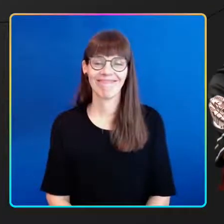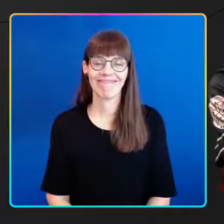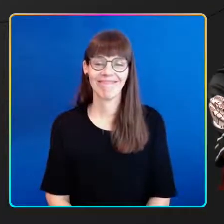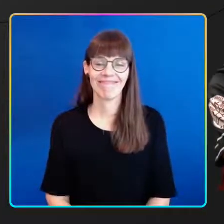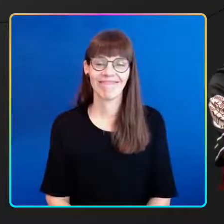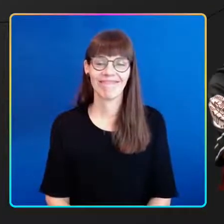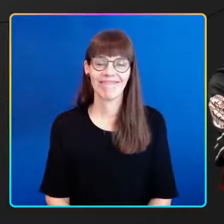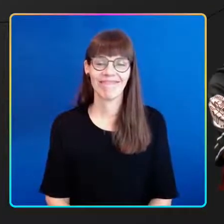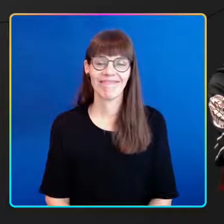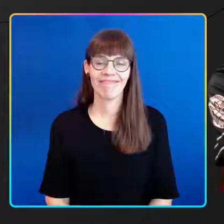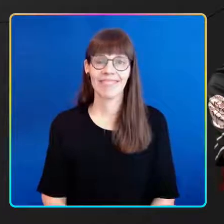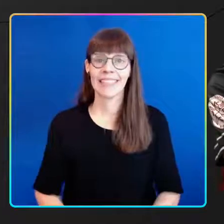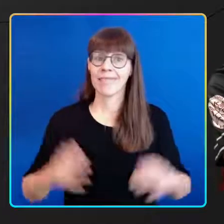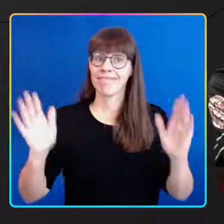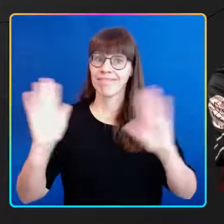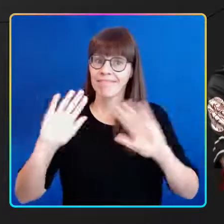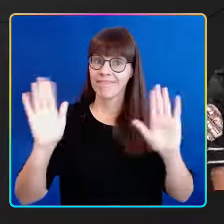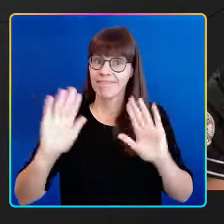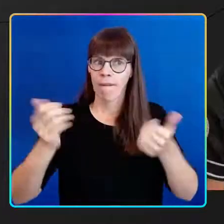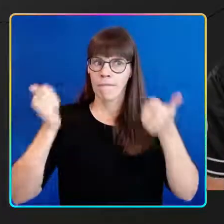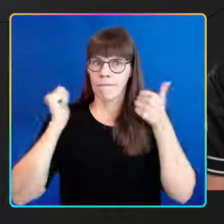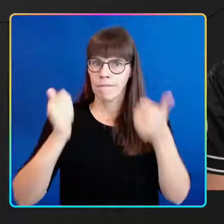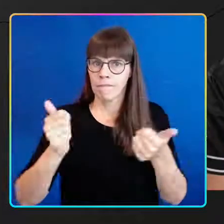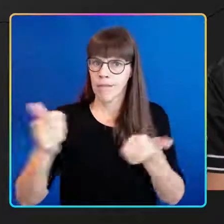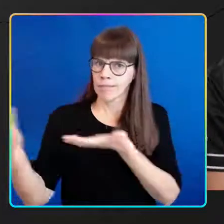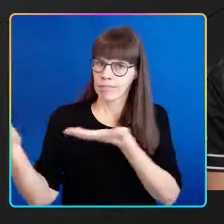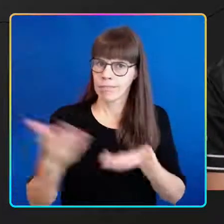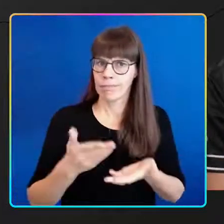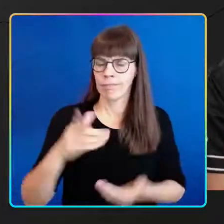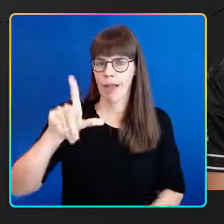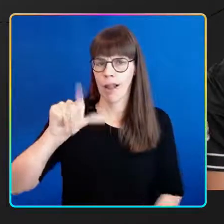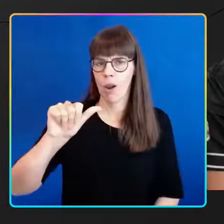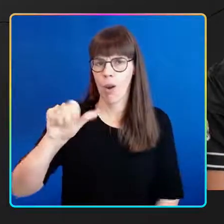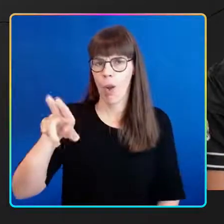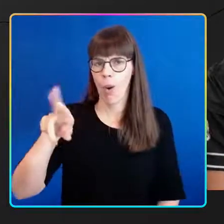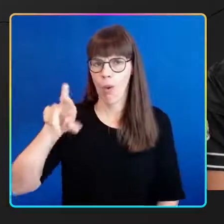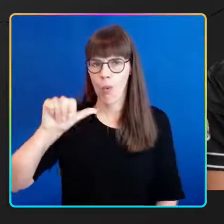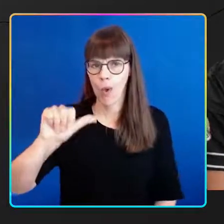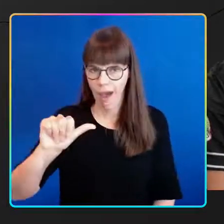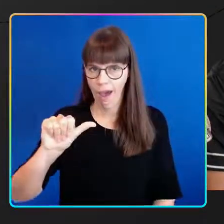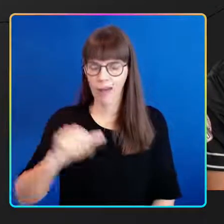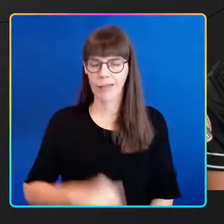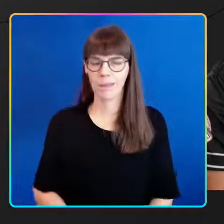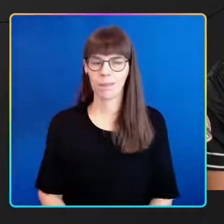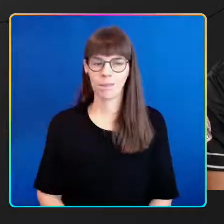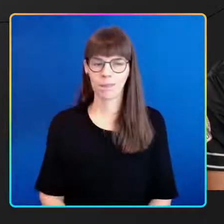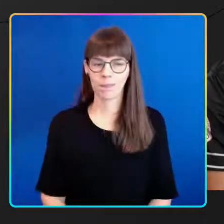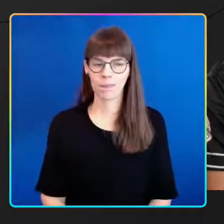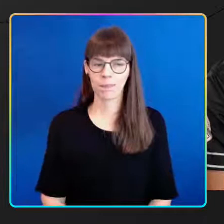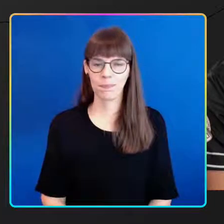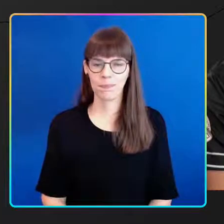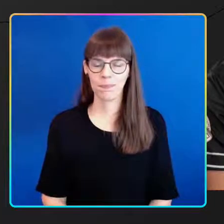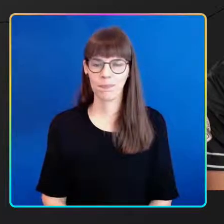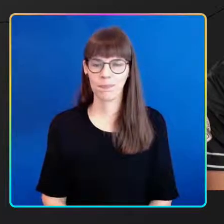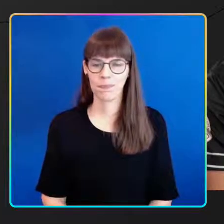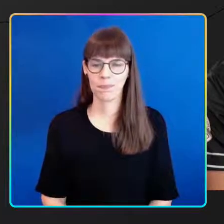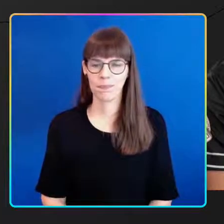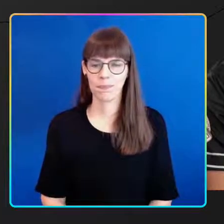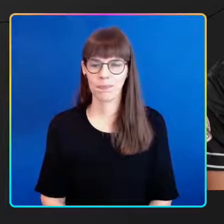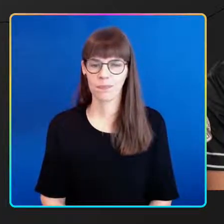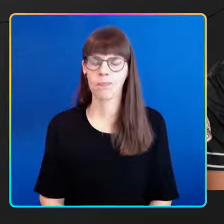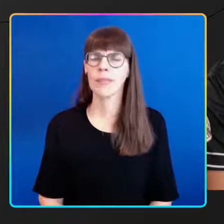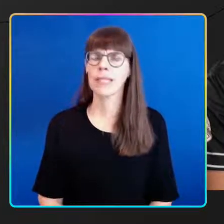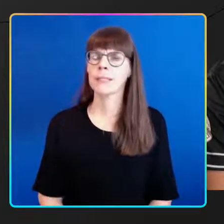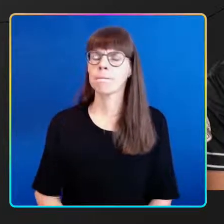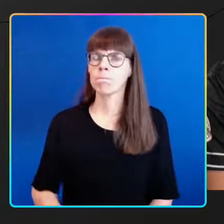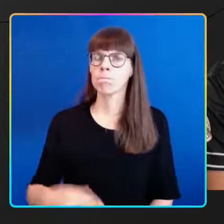Hey, it's so great to have Laura on the show with us today. When we created the idea